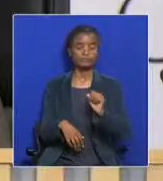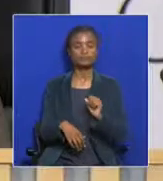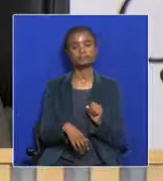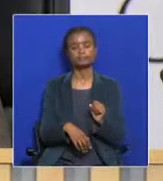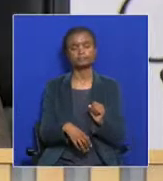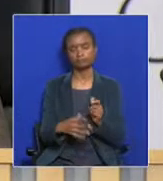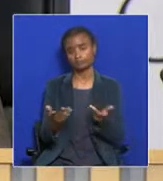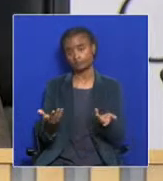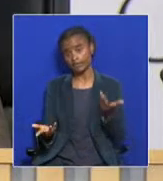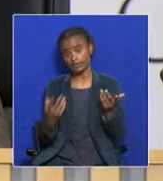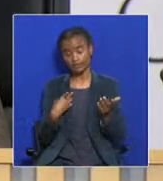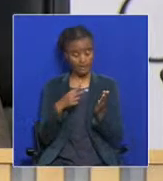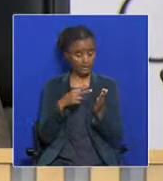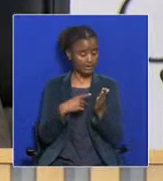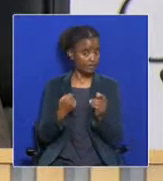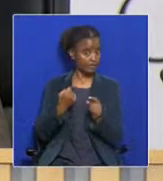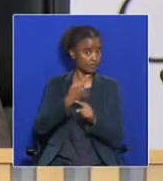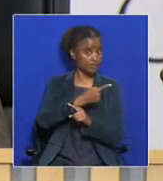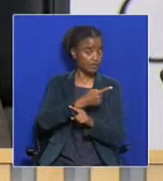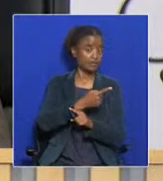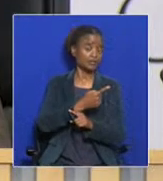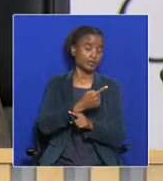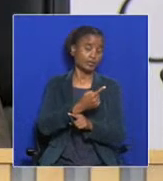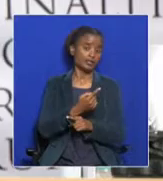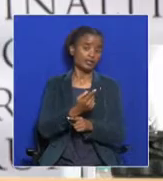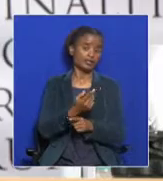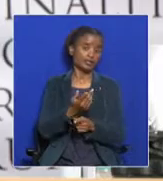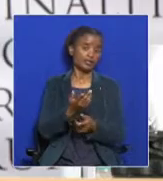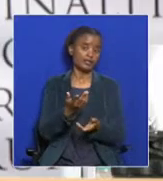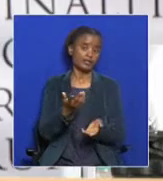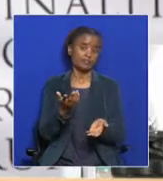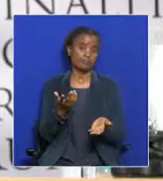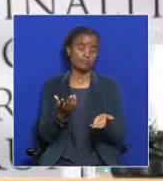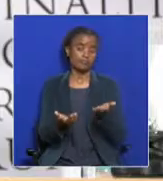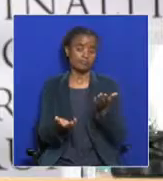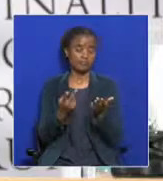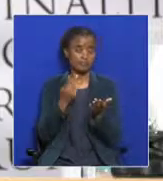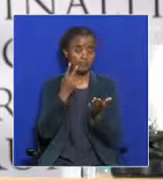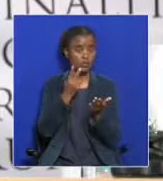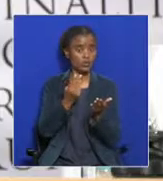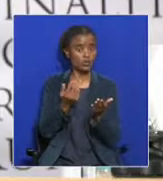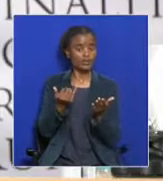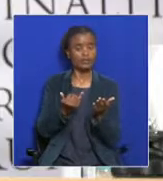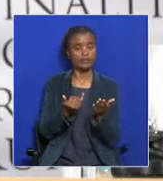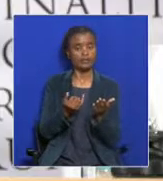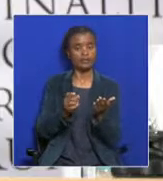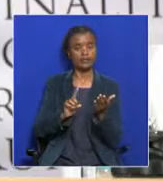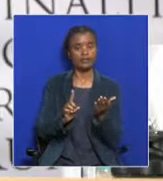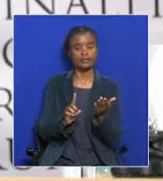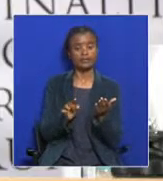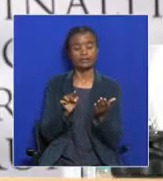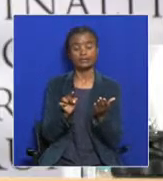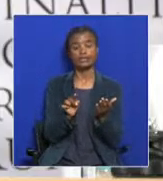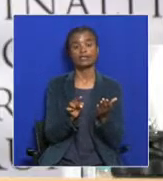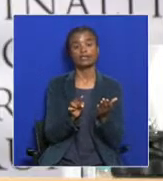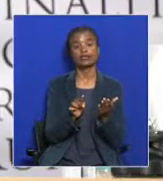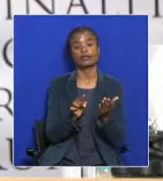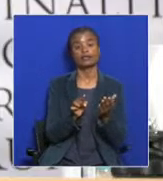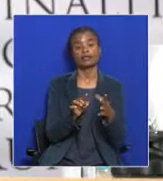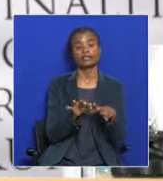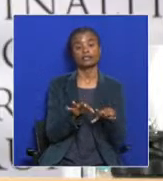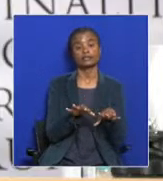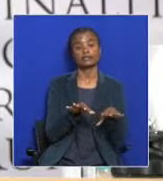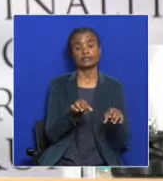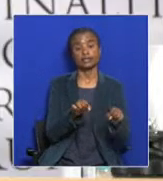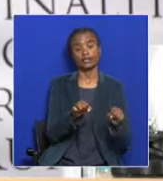this, it would appear that between that seizure of 30th